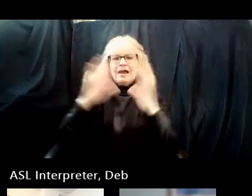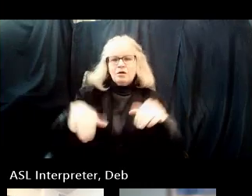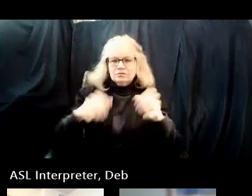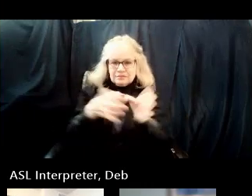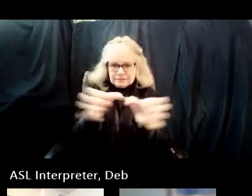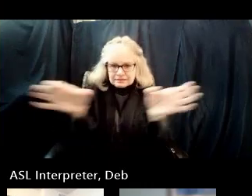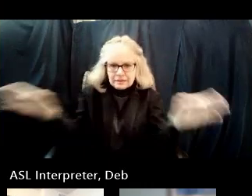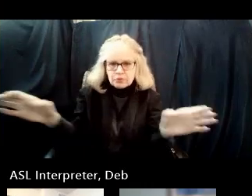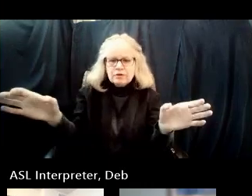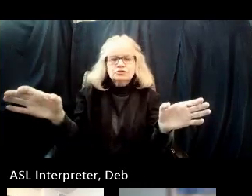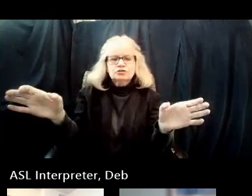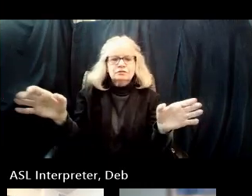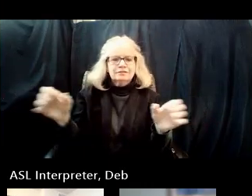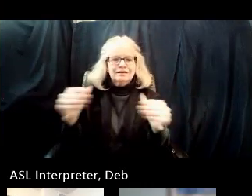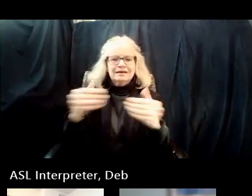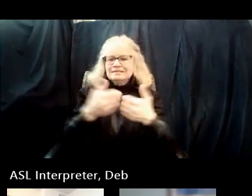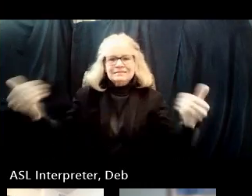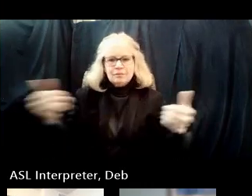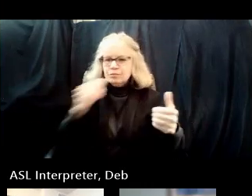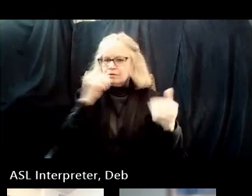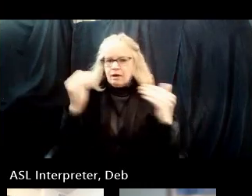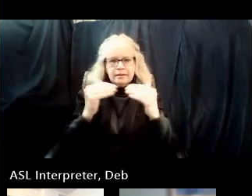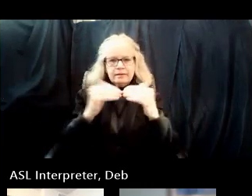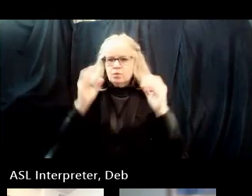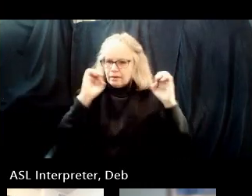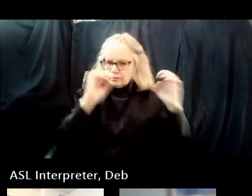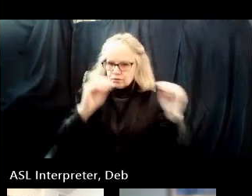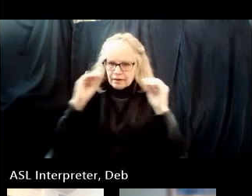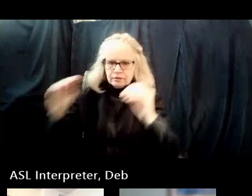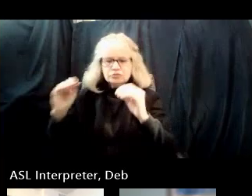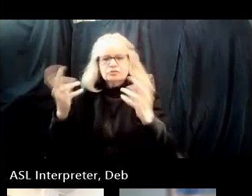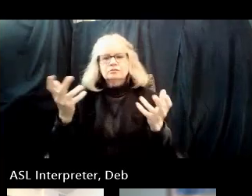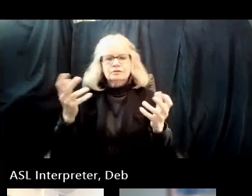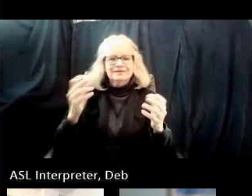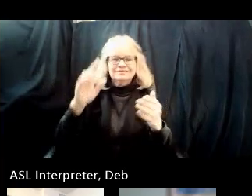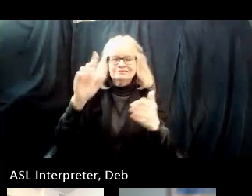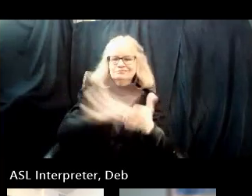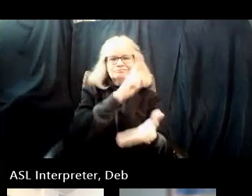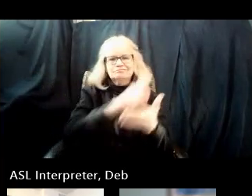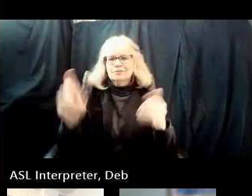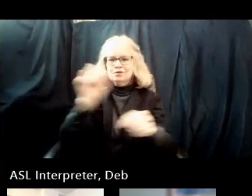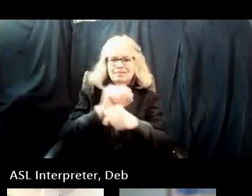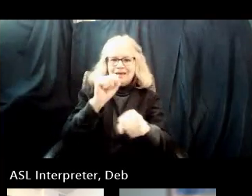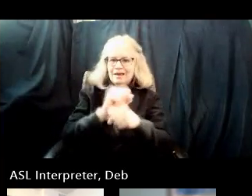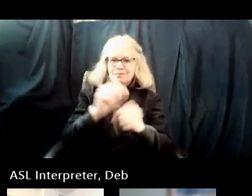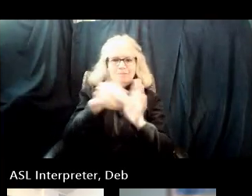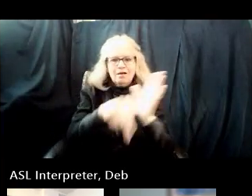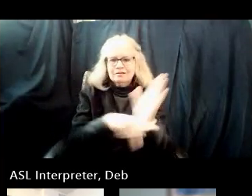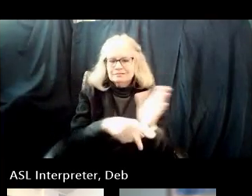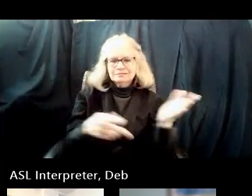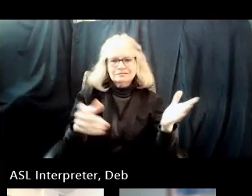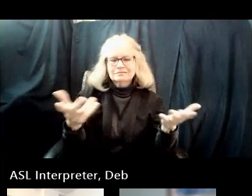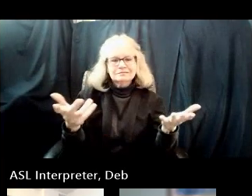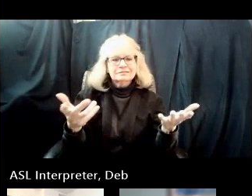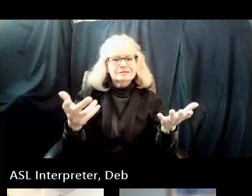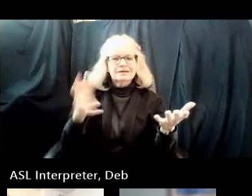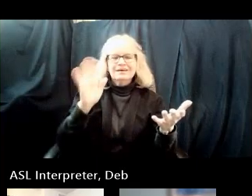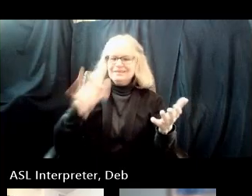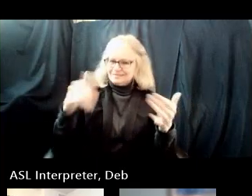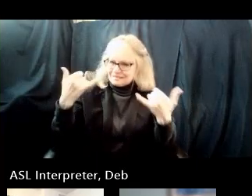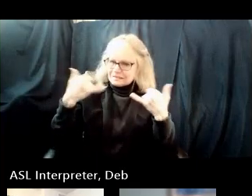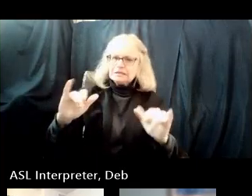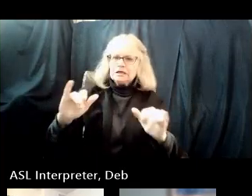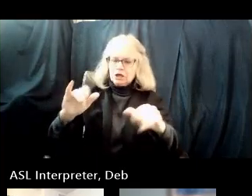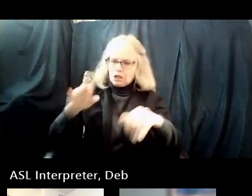segregated and unequal education, discriminatory labor practices. These historical choices still